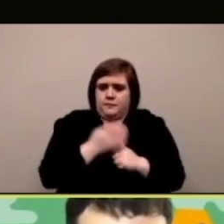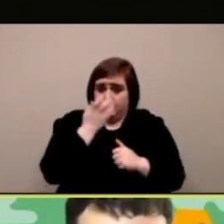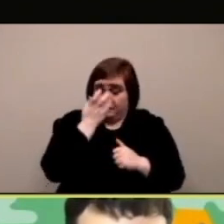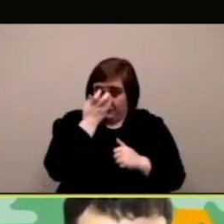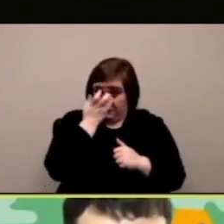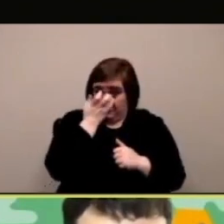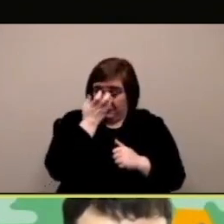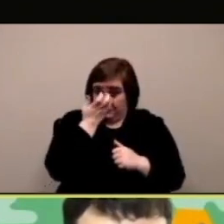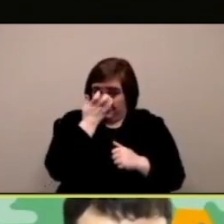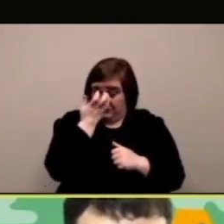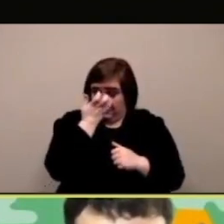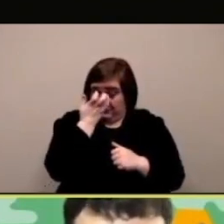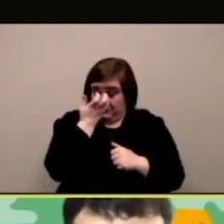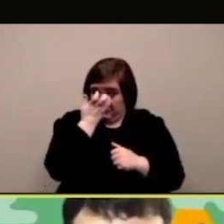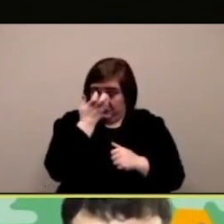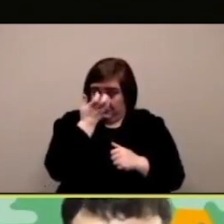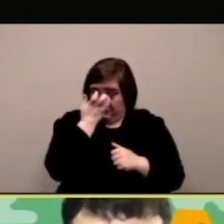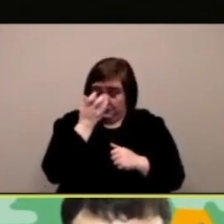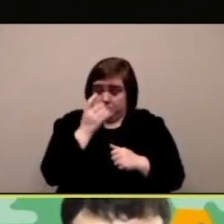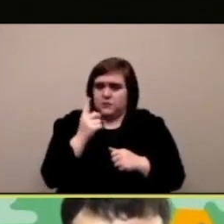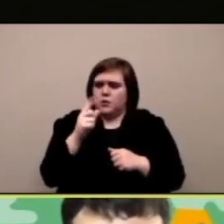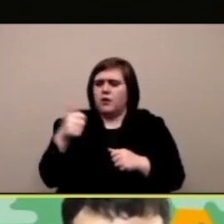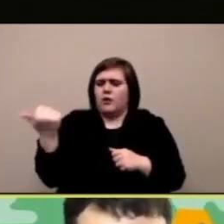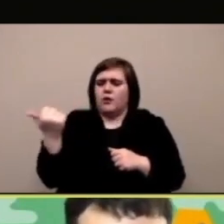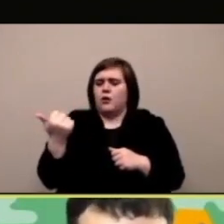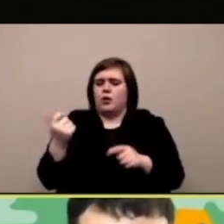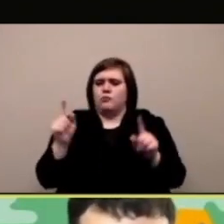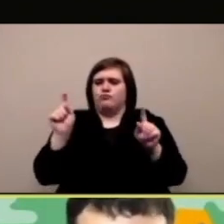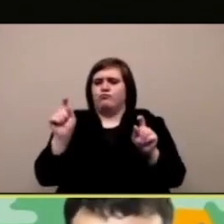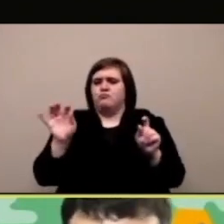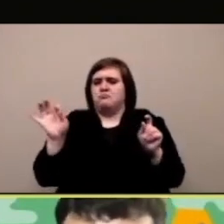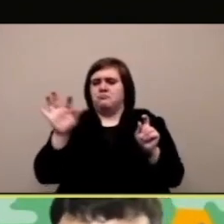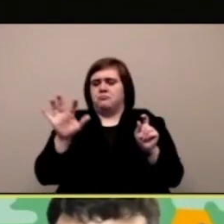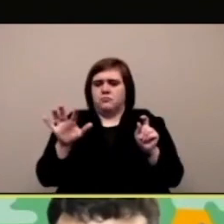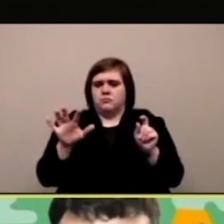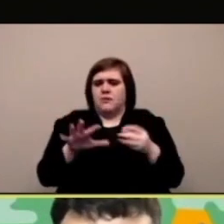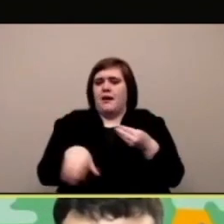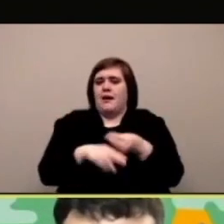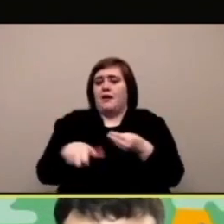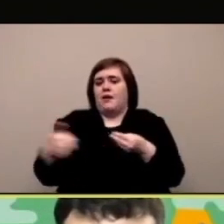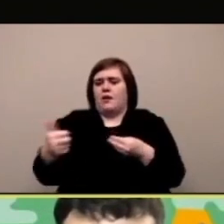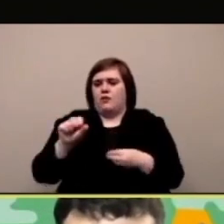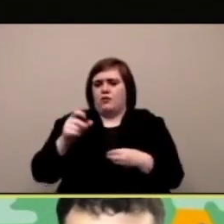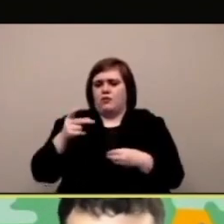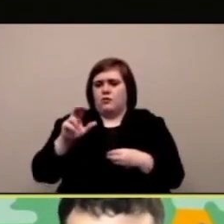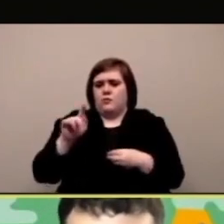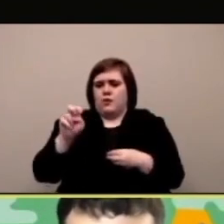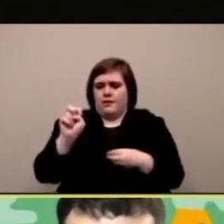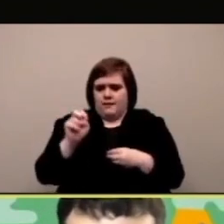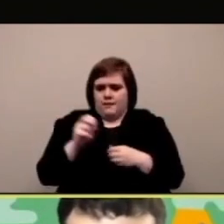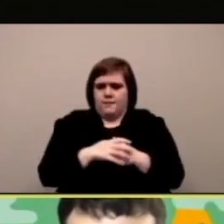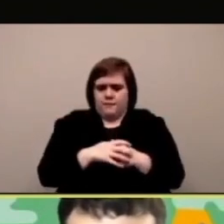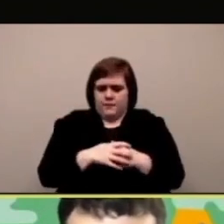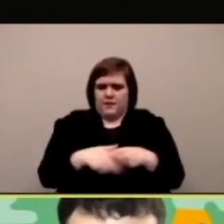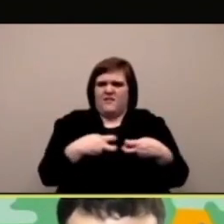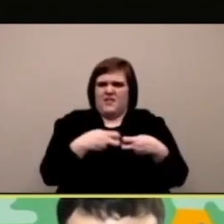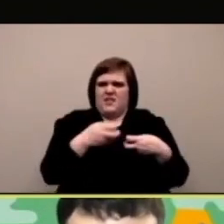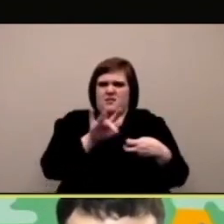So one other thing we might try is just adding another sprite and turning physics on for